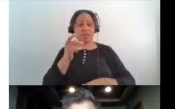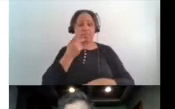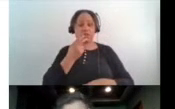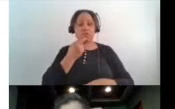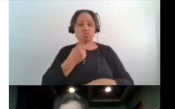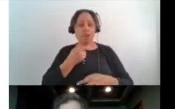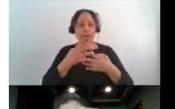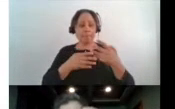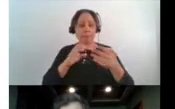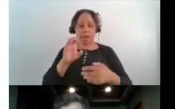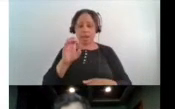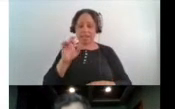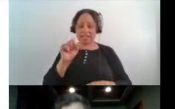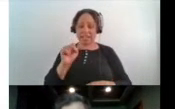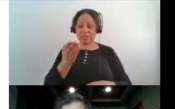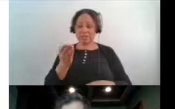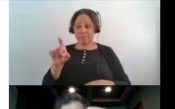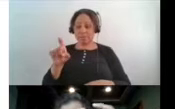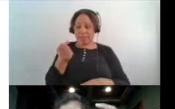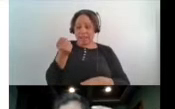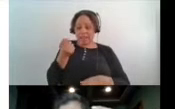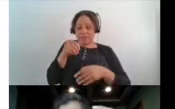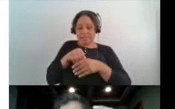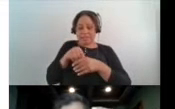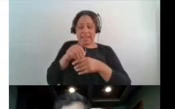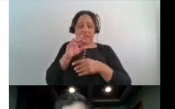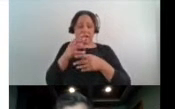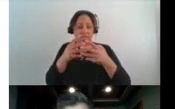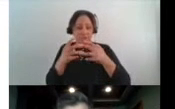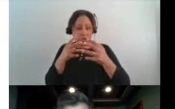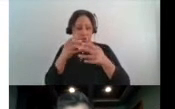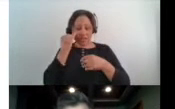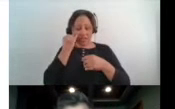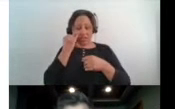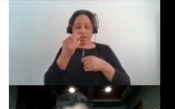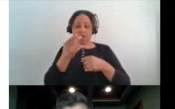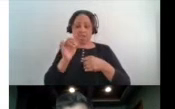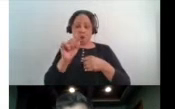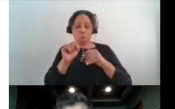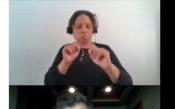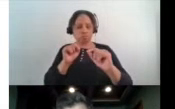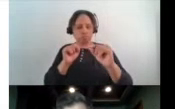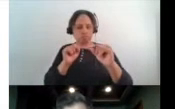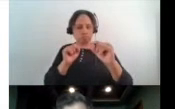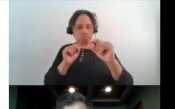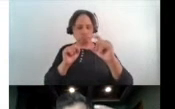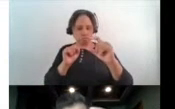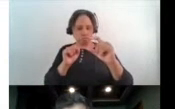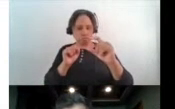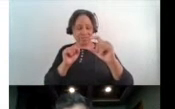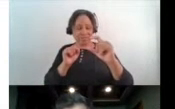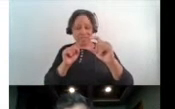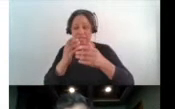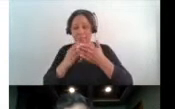held inside that filter, if the holes get bigger, then those components of the normal blood will